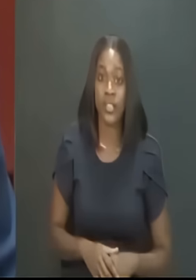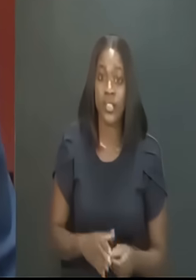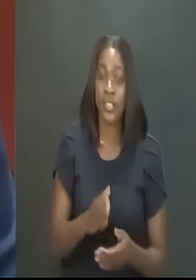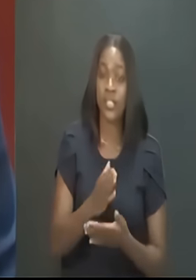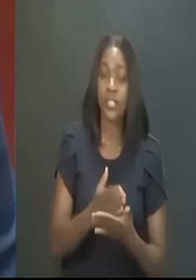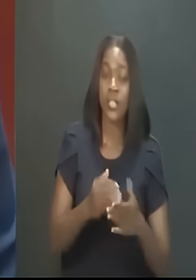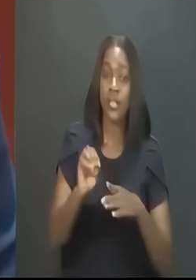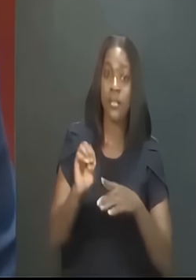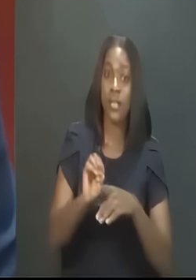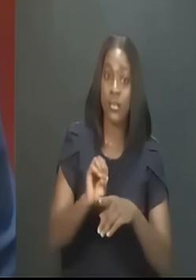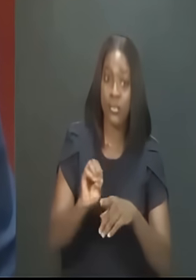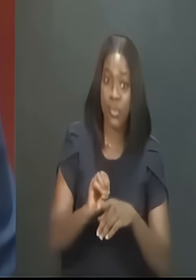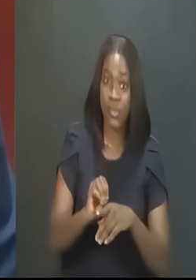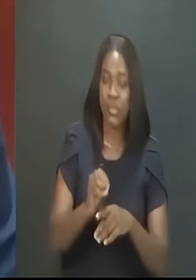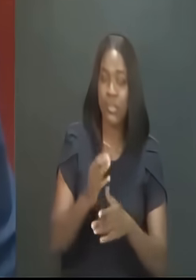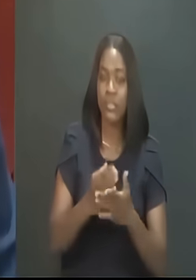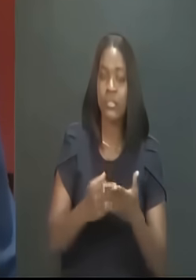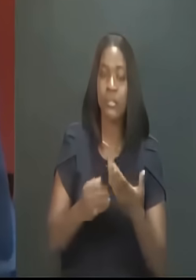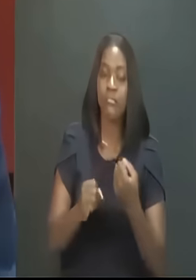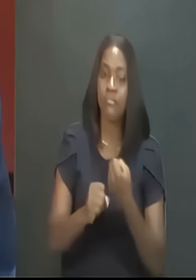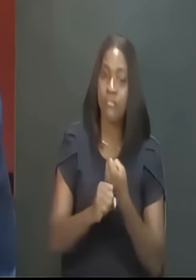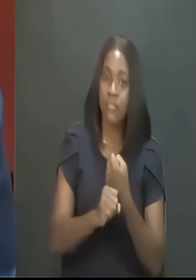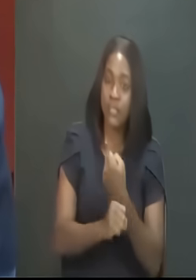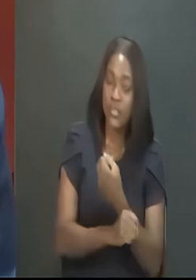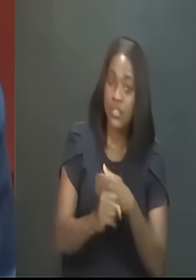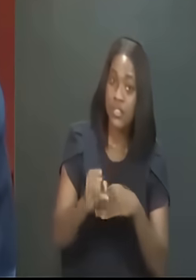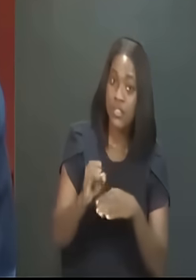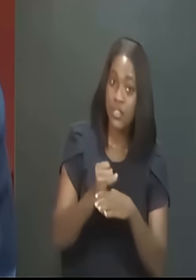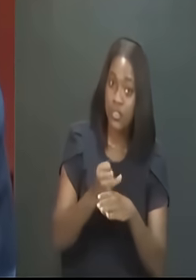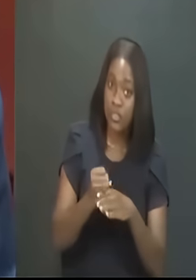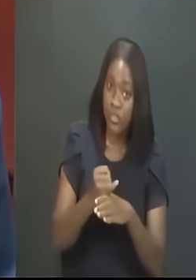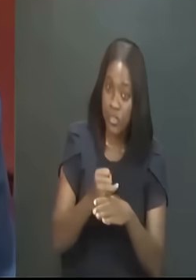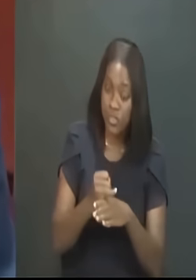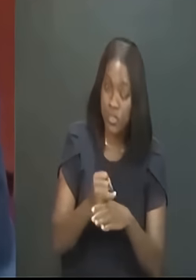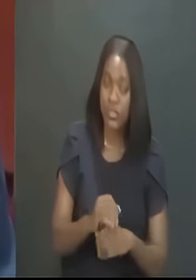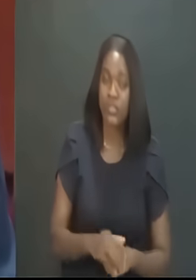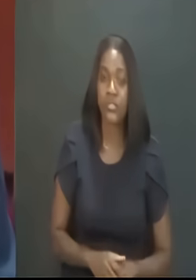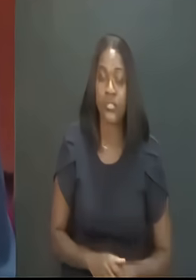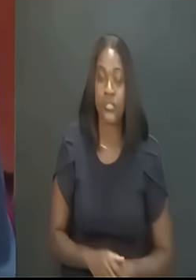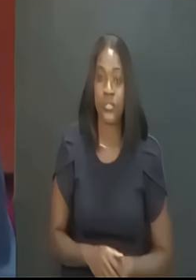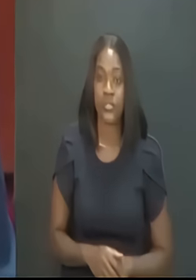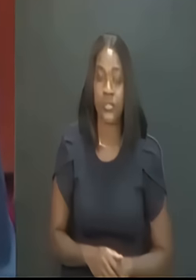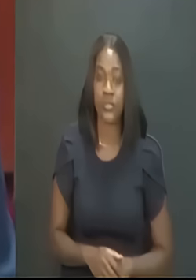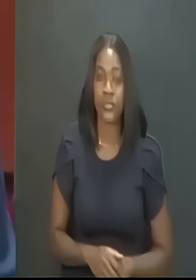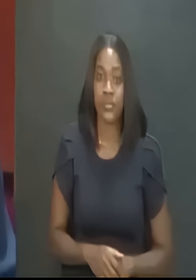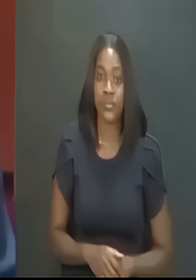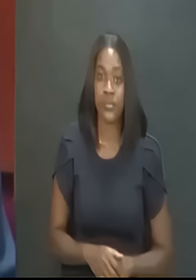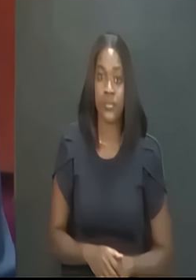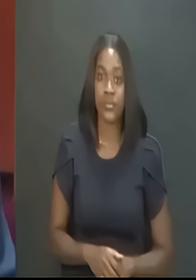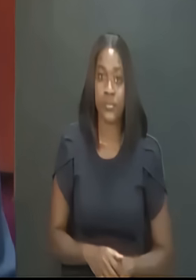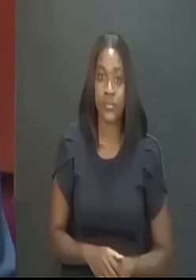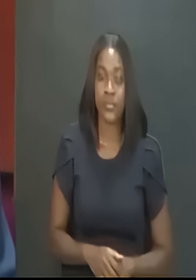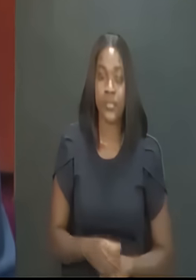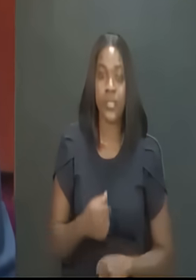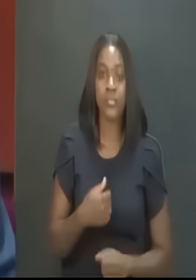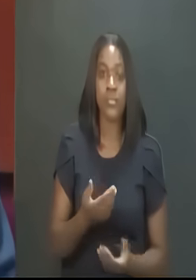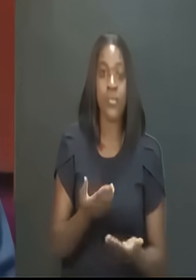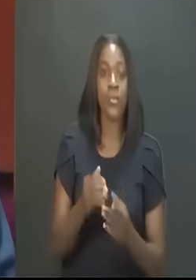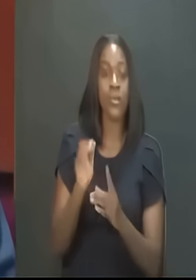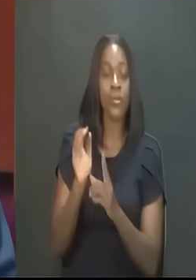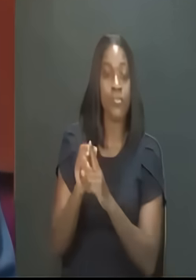state institutions or state-owned agencies, I also want to draw the attention of the minority